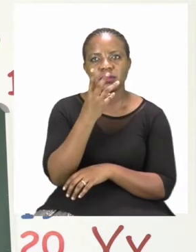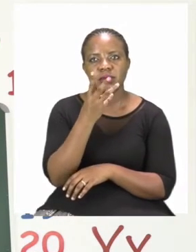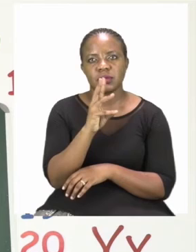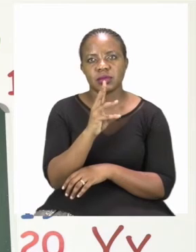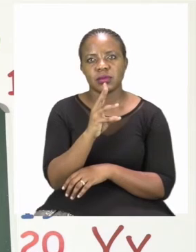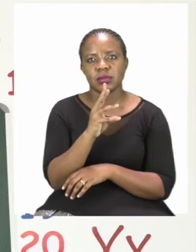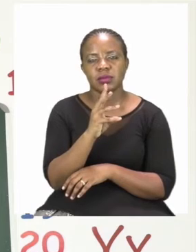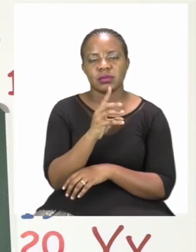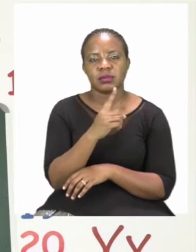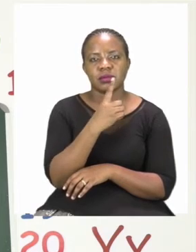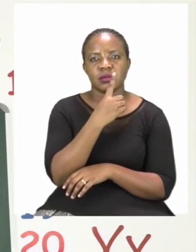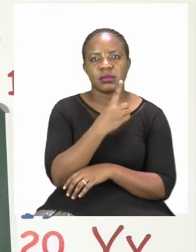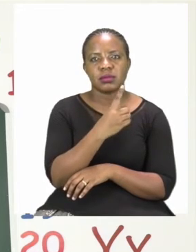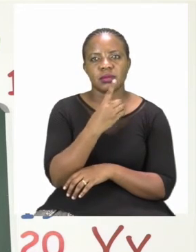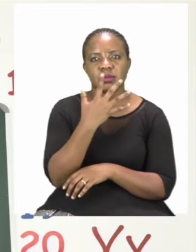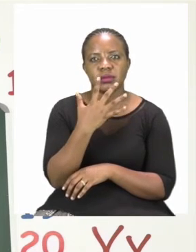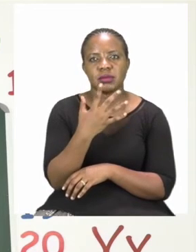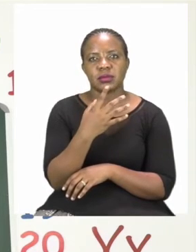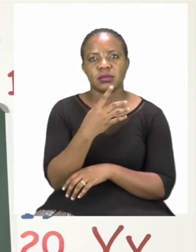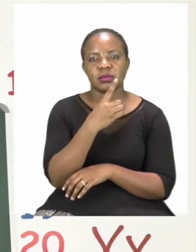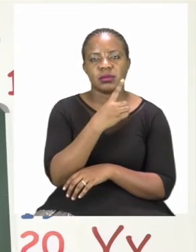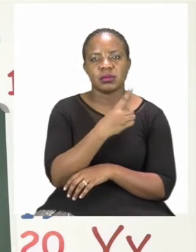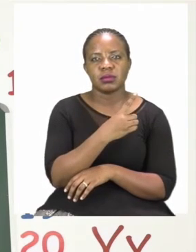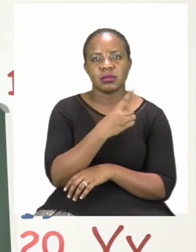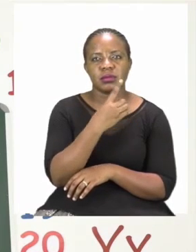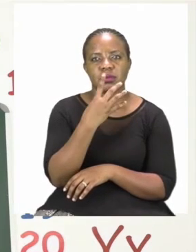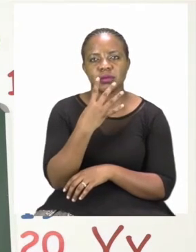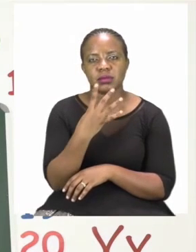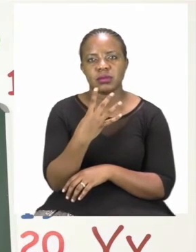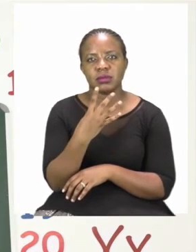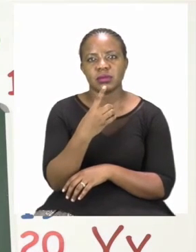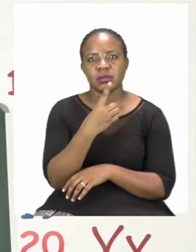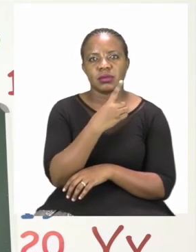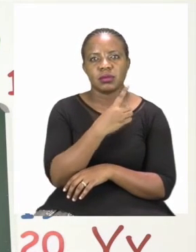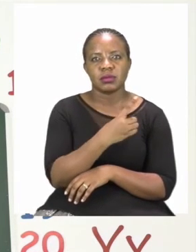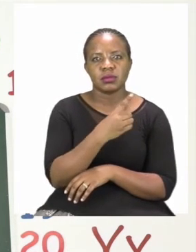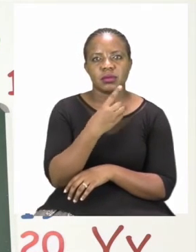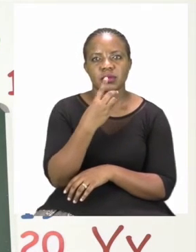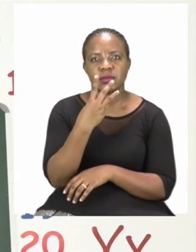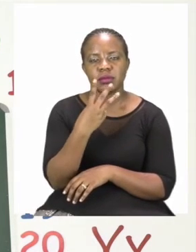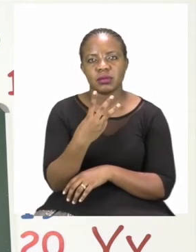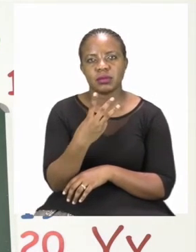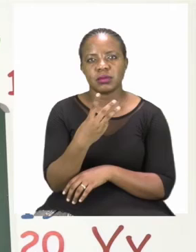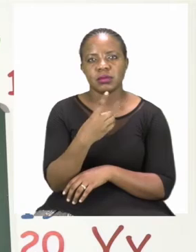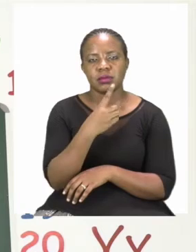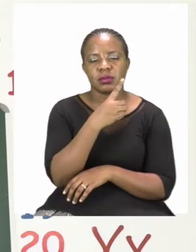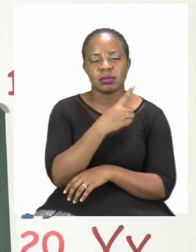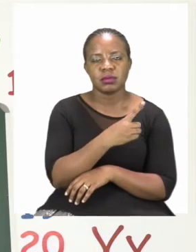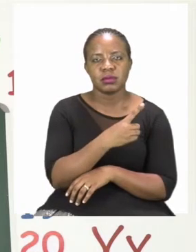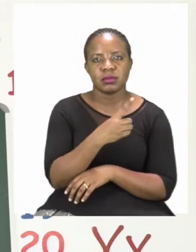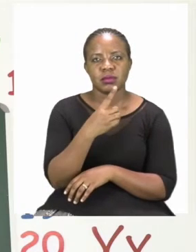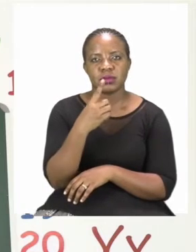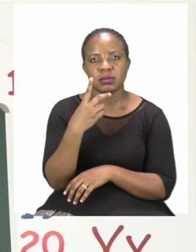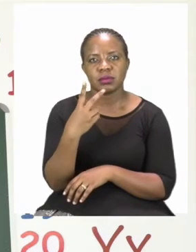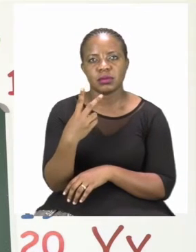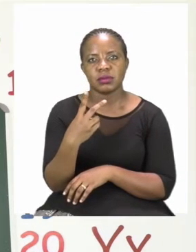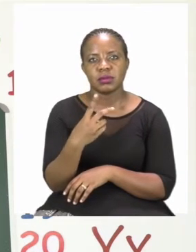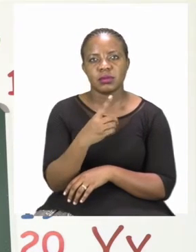16, 15, 14, 13,